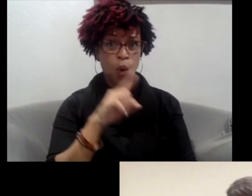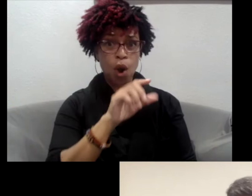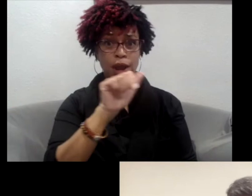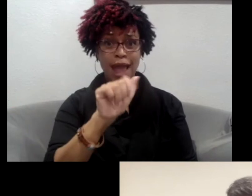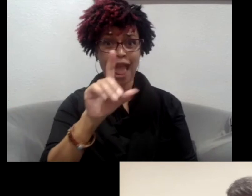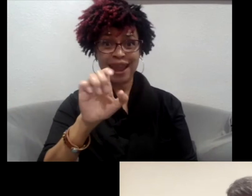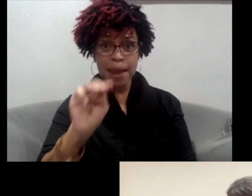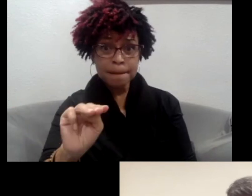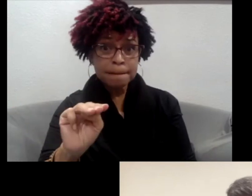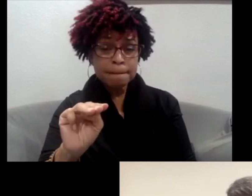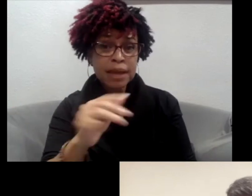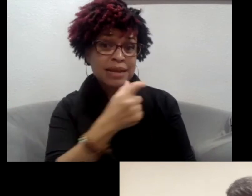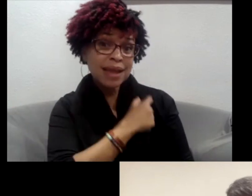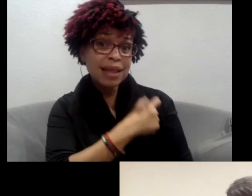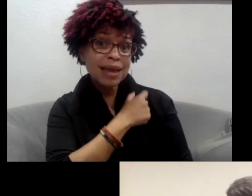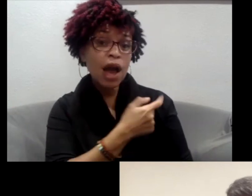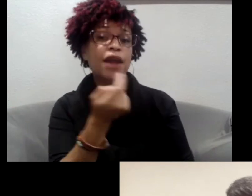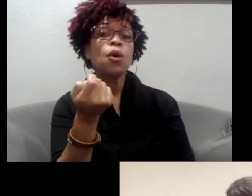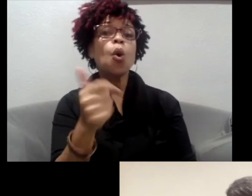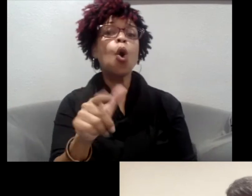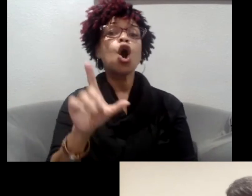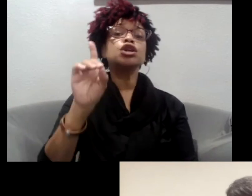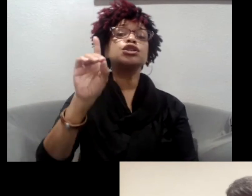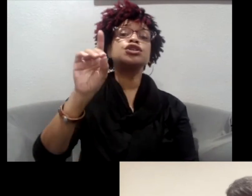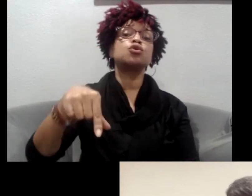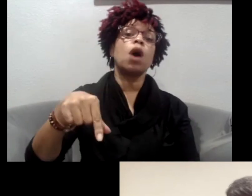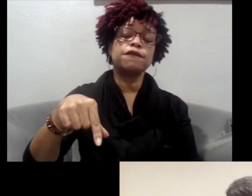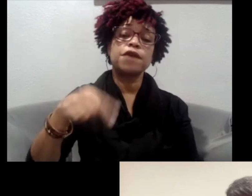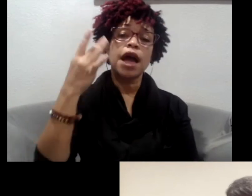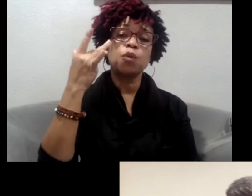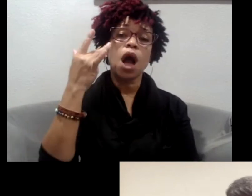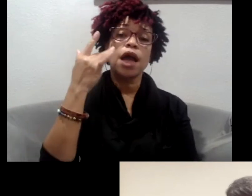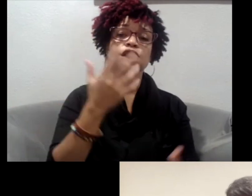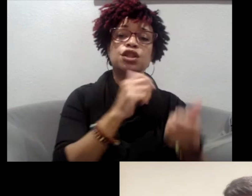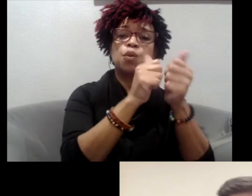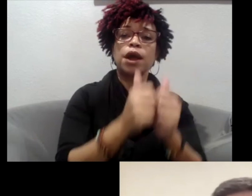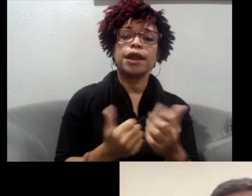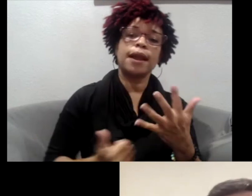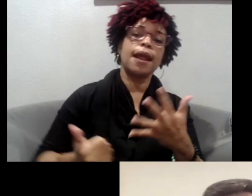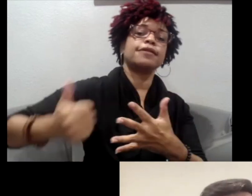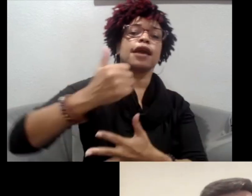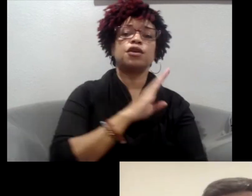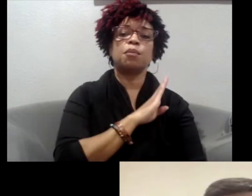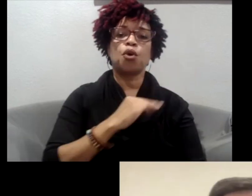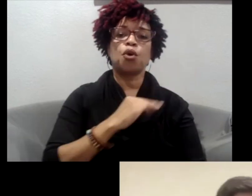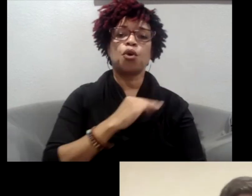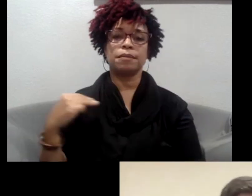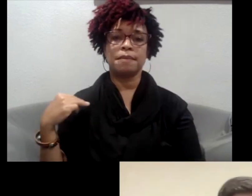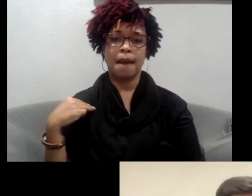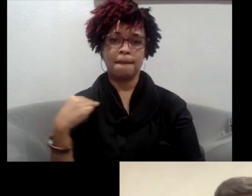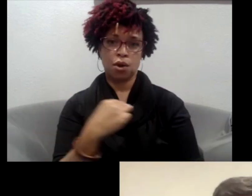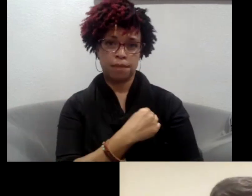delegate, or would you be disqualified because you wanted to run as an executive board member?